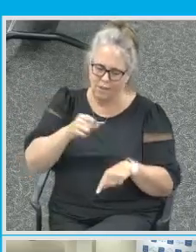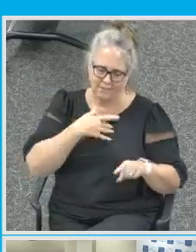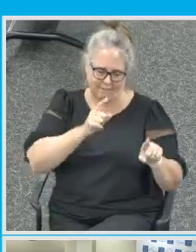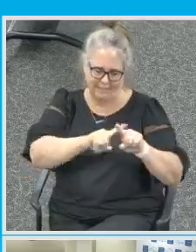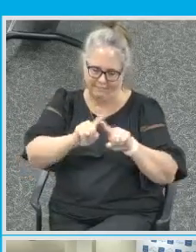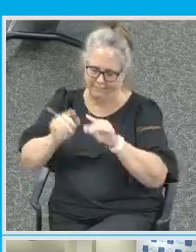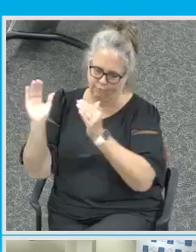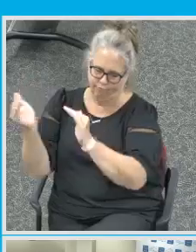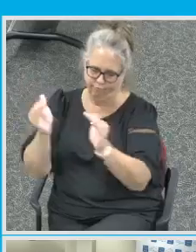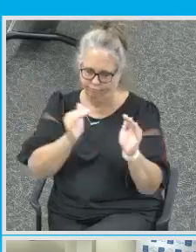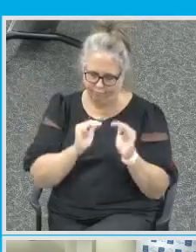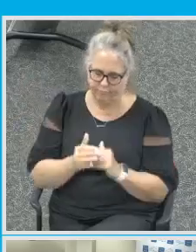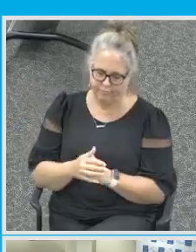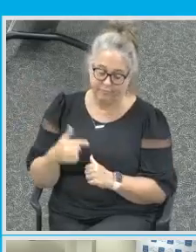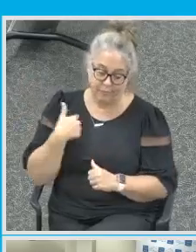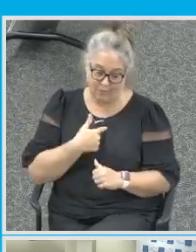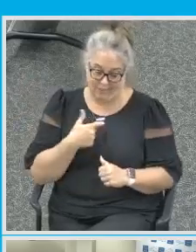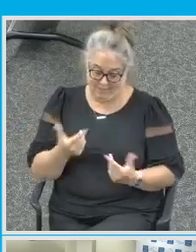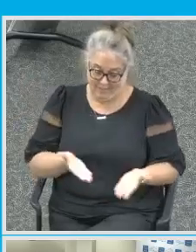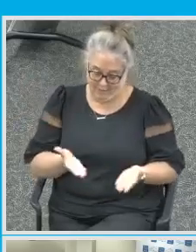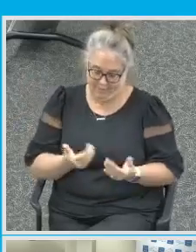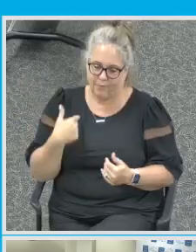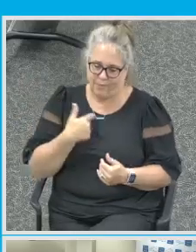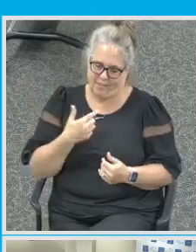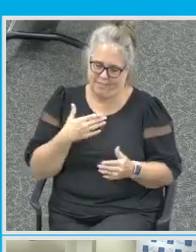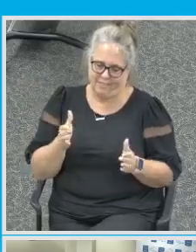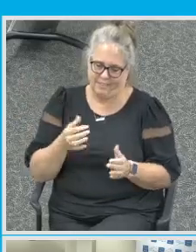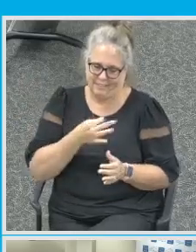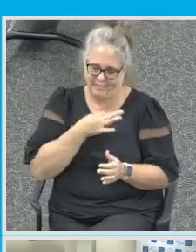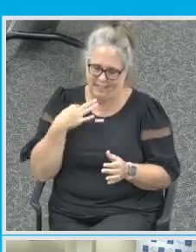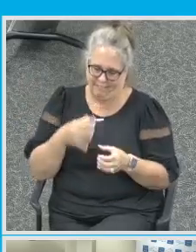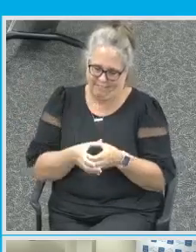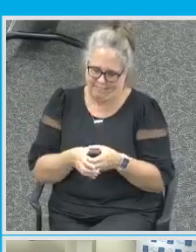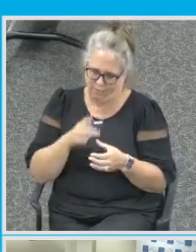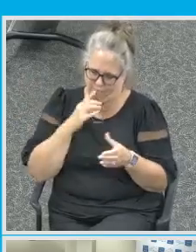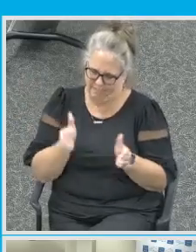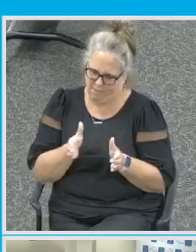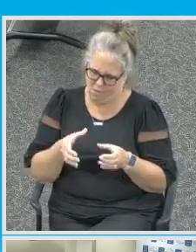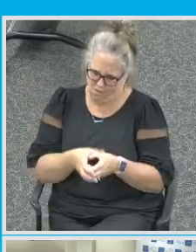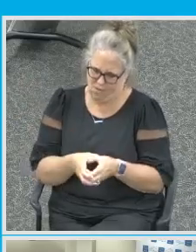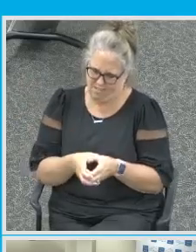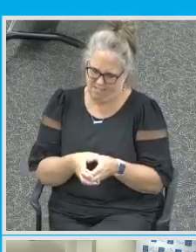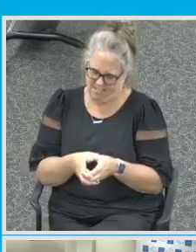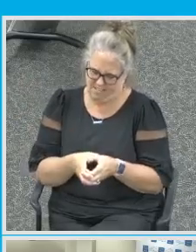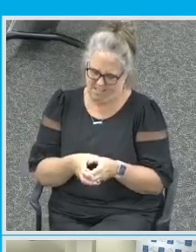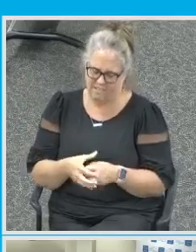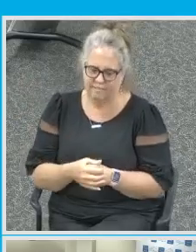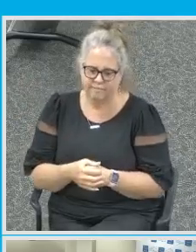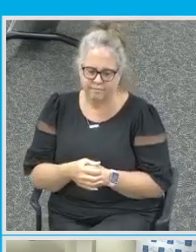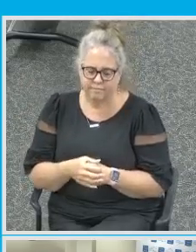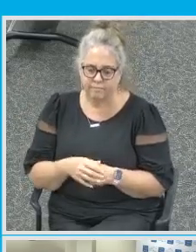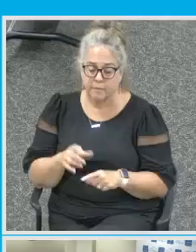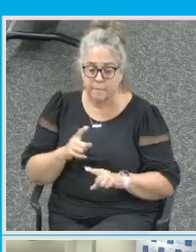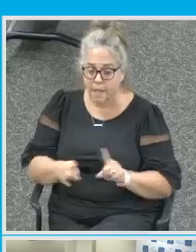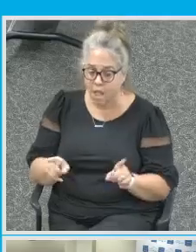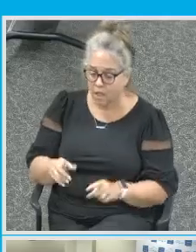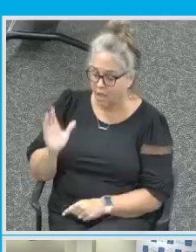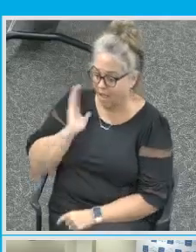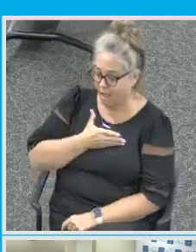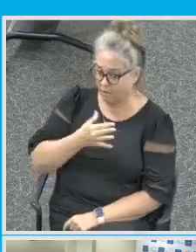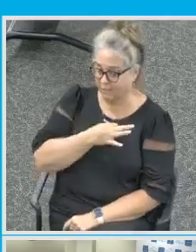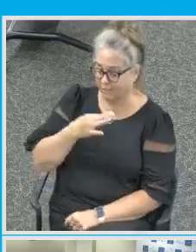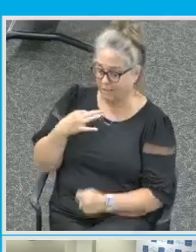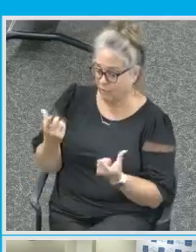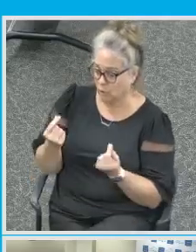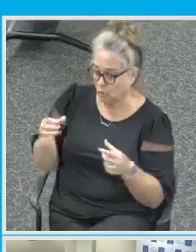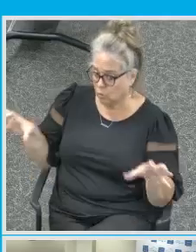small staff. But when you see the kind of work that that small staff is doing in comparison to some of the things being done around the country, it